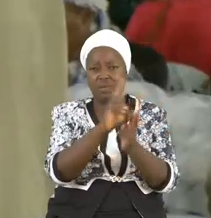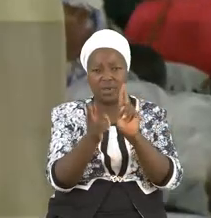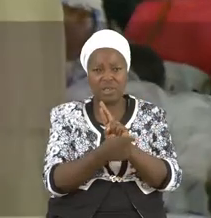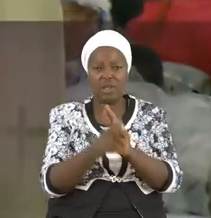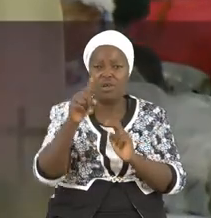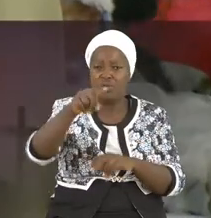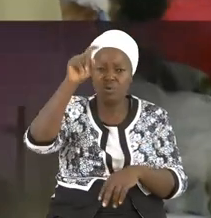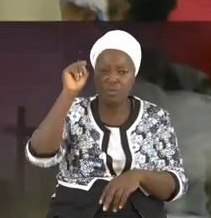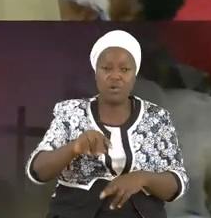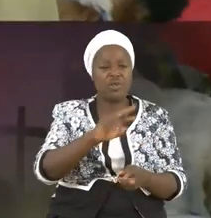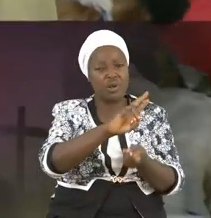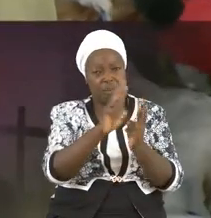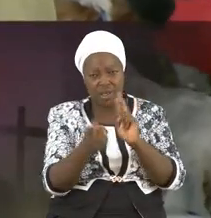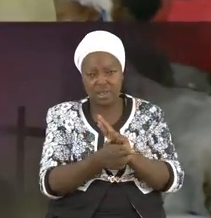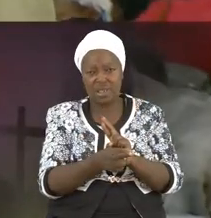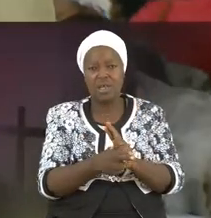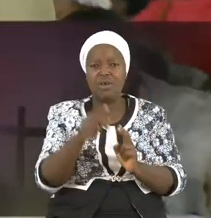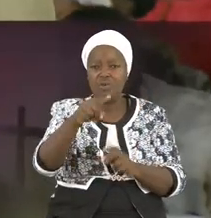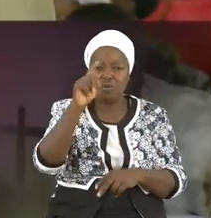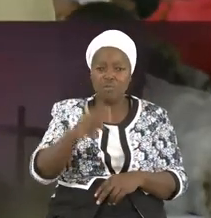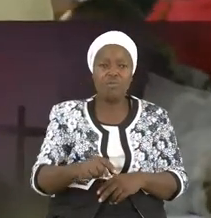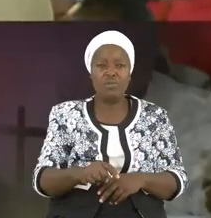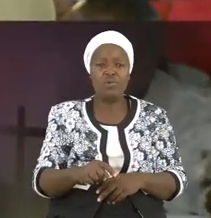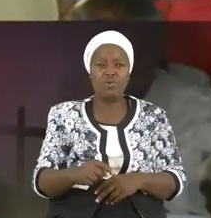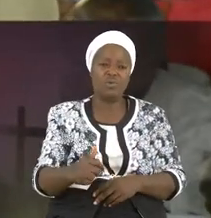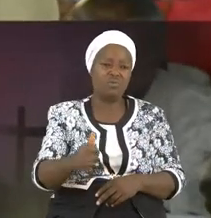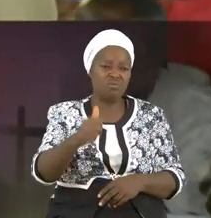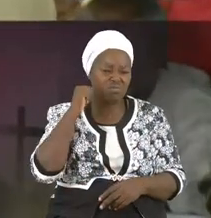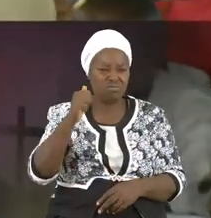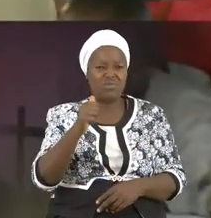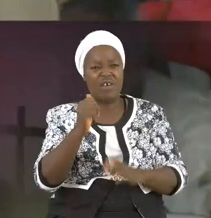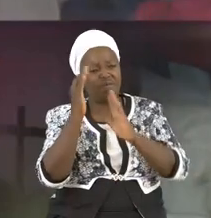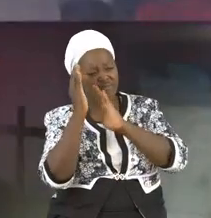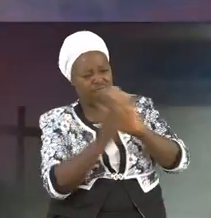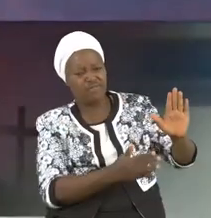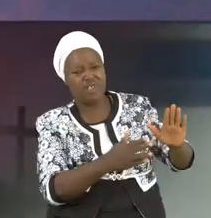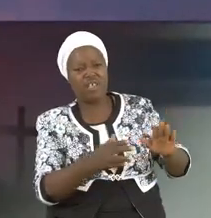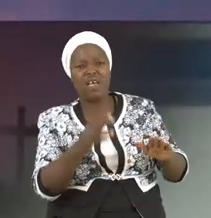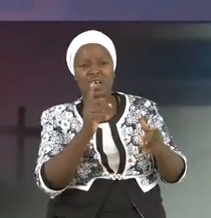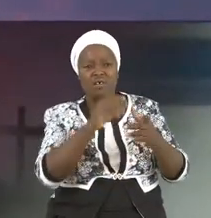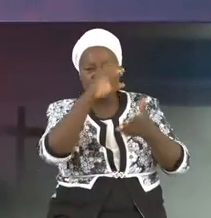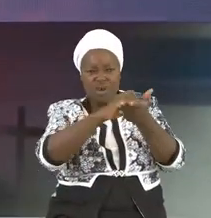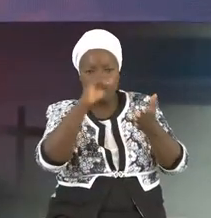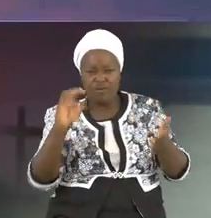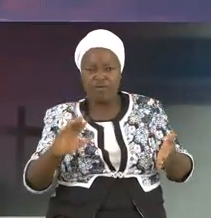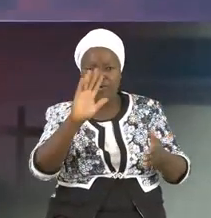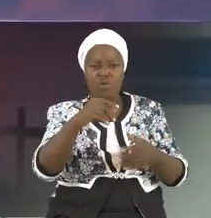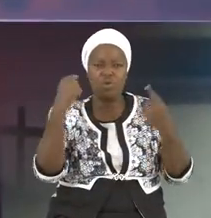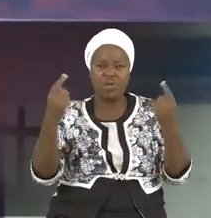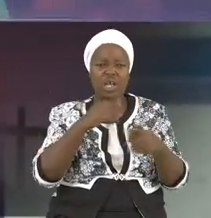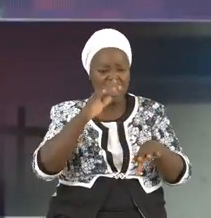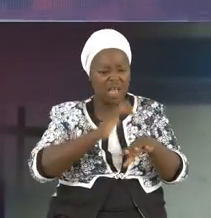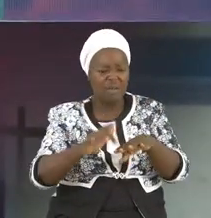must renounce, reject, remove your sin. You must empty your